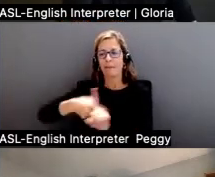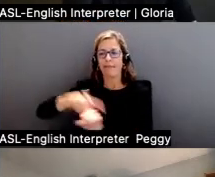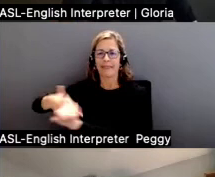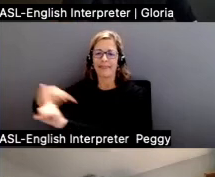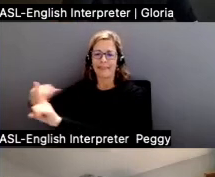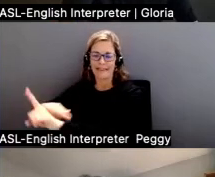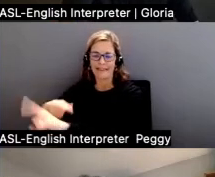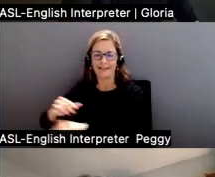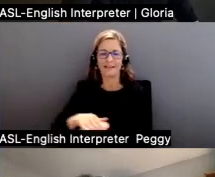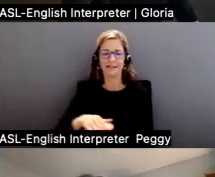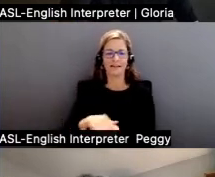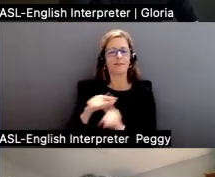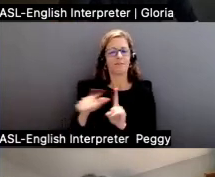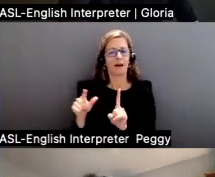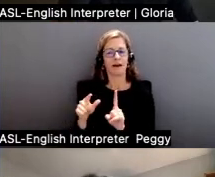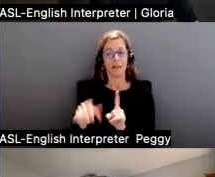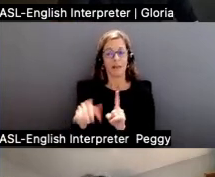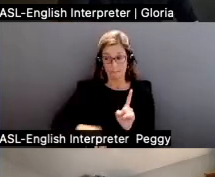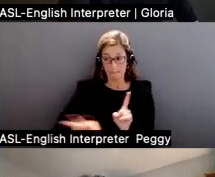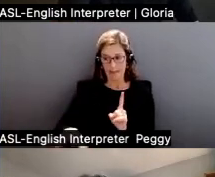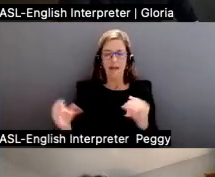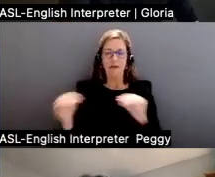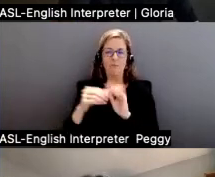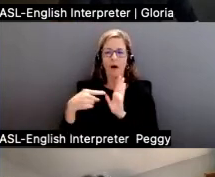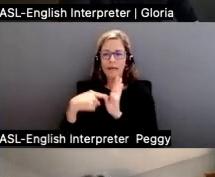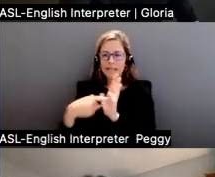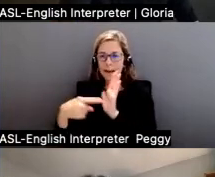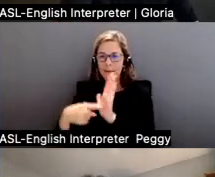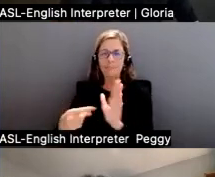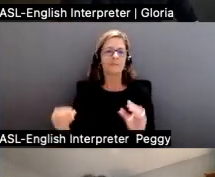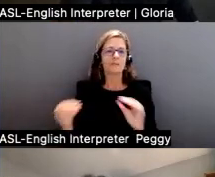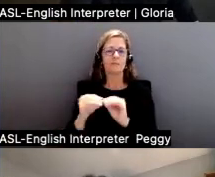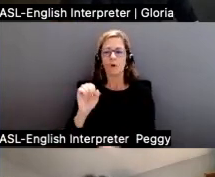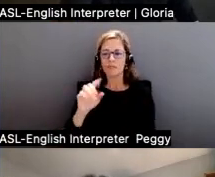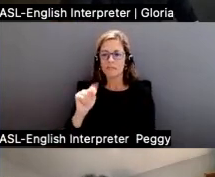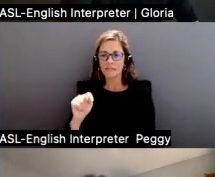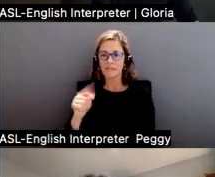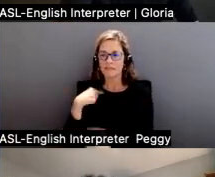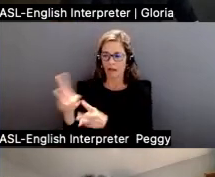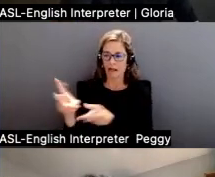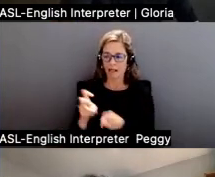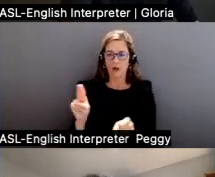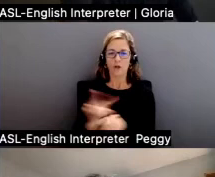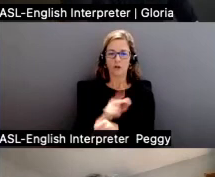lot of more examples, sets, and so on that you can repurpose from others as well.